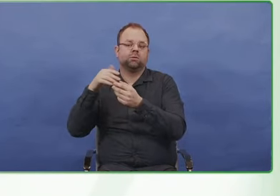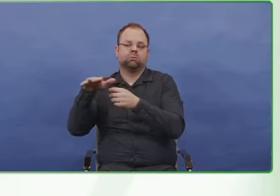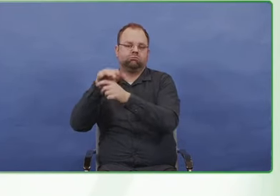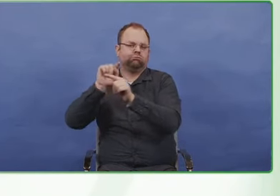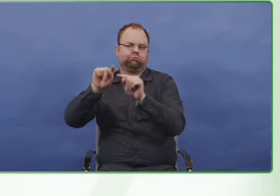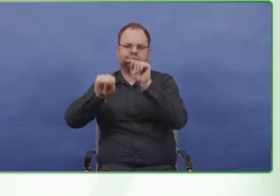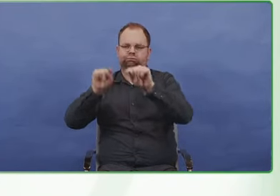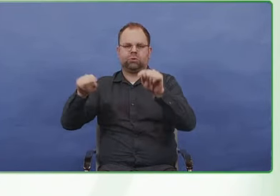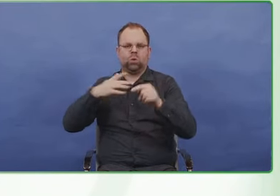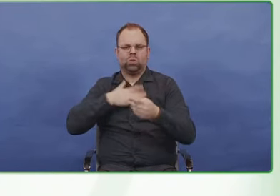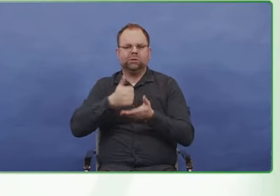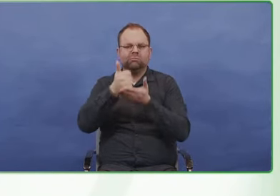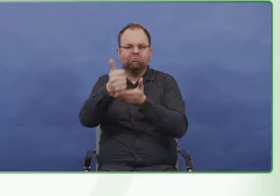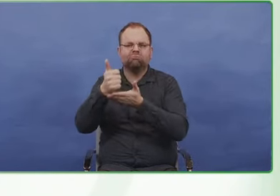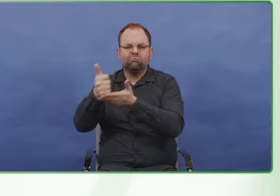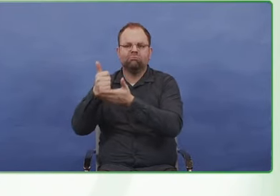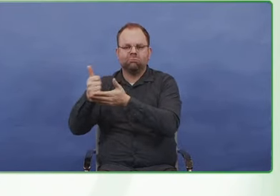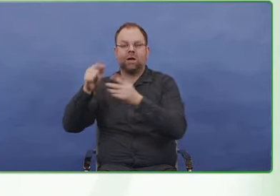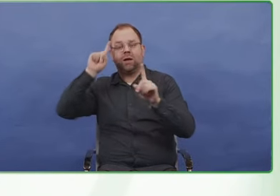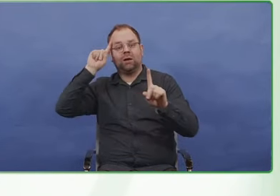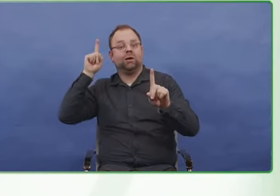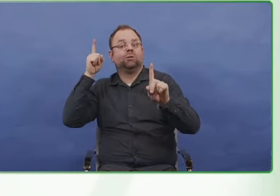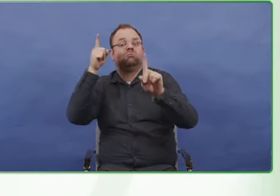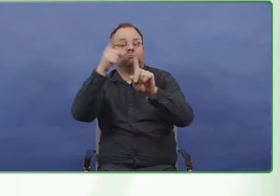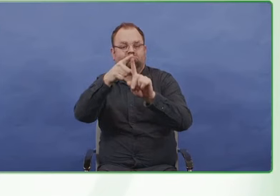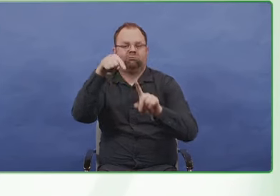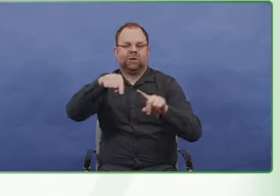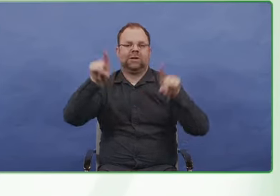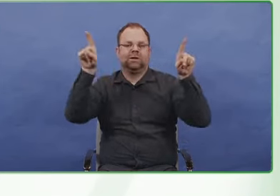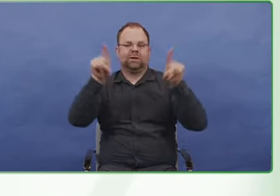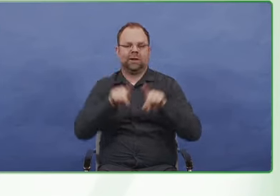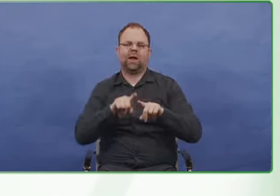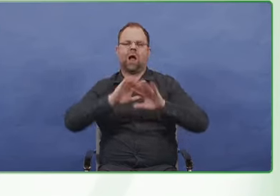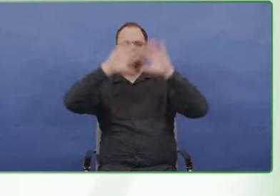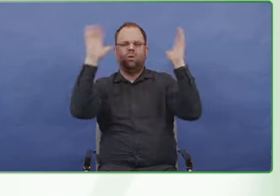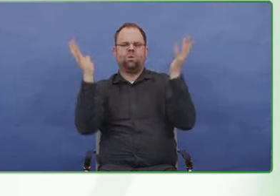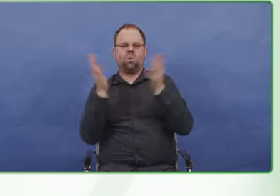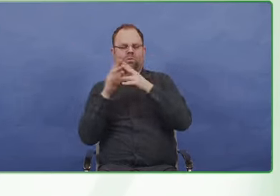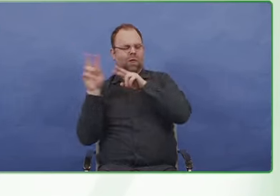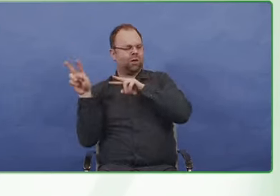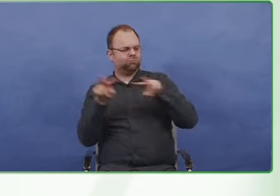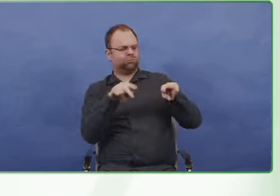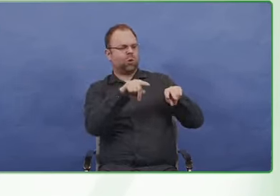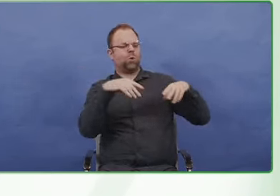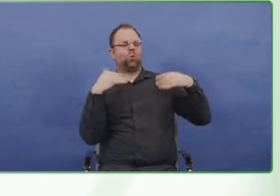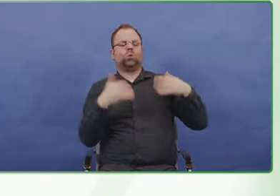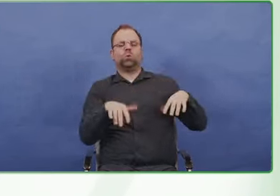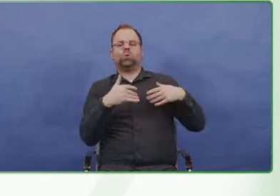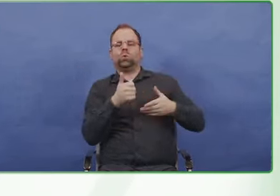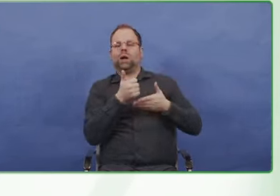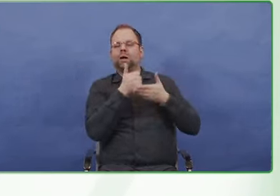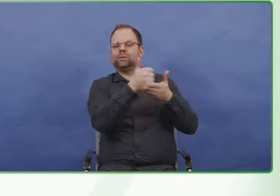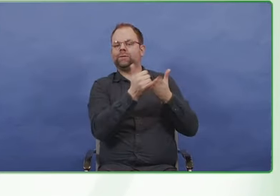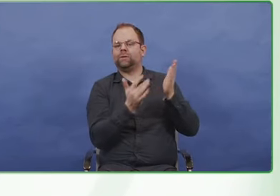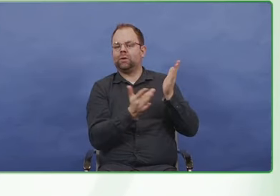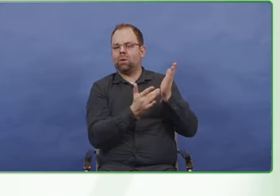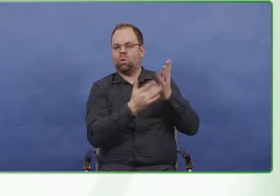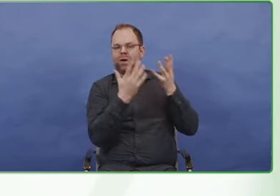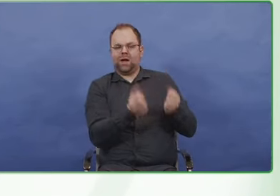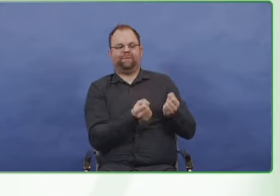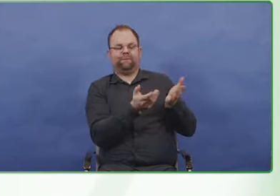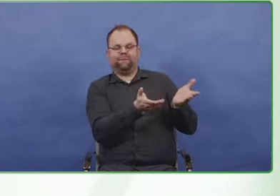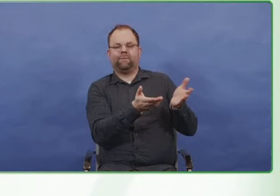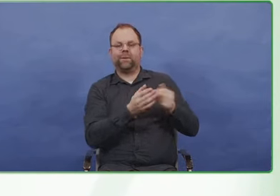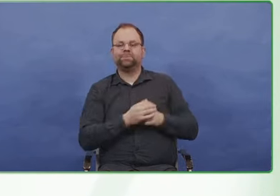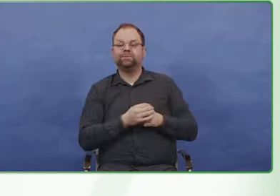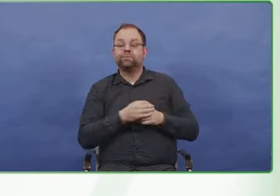And with regard to the products, when it comes to the products, we have certain challenges, especially the objective to fulfill the objective to that to establish